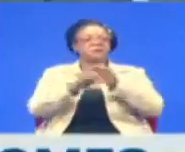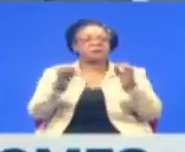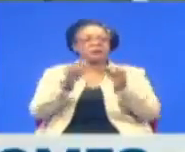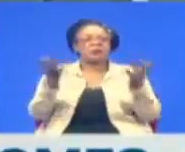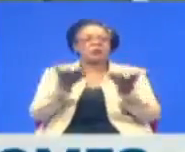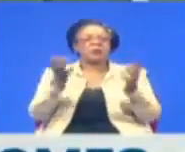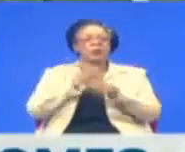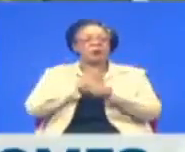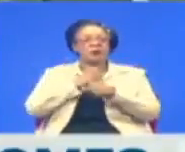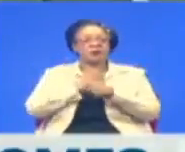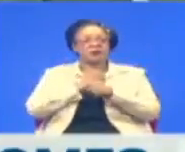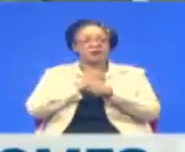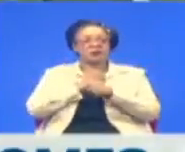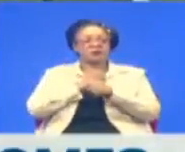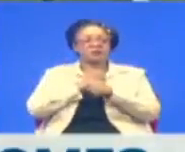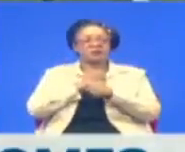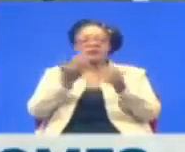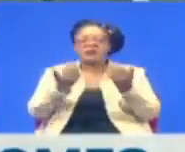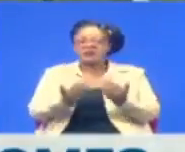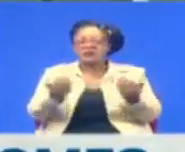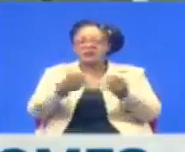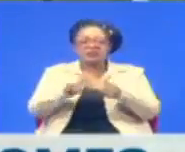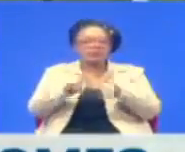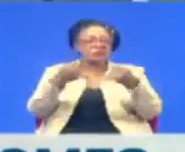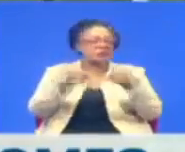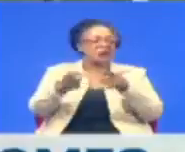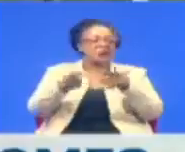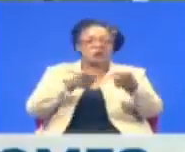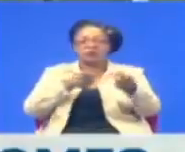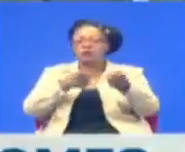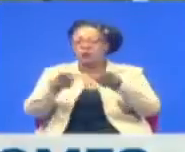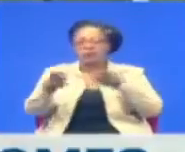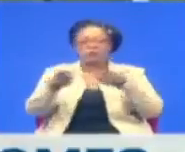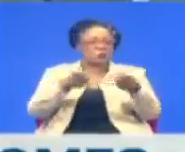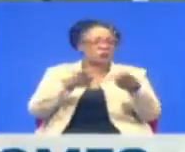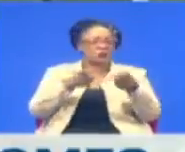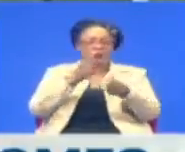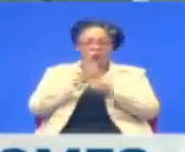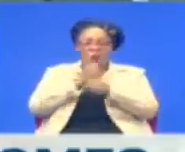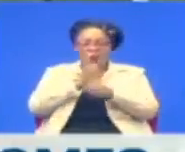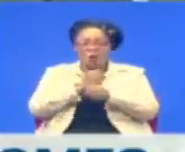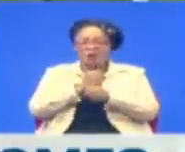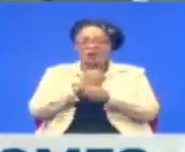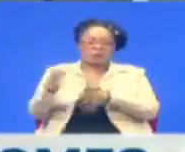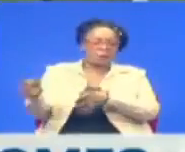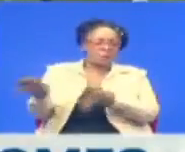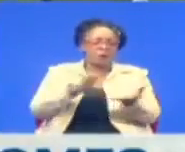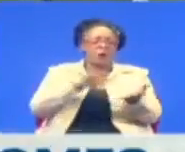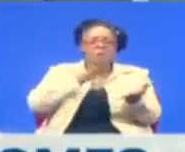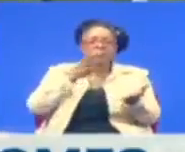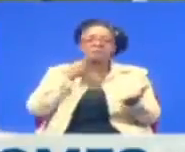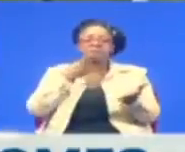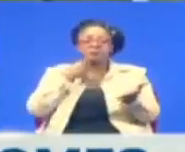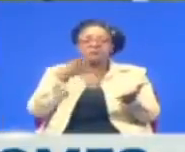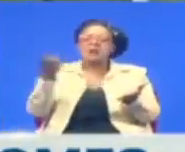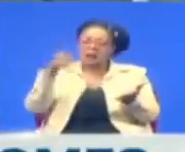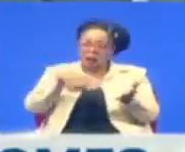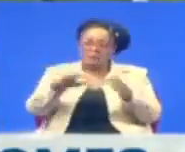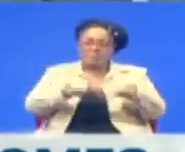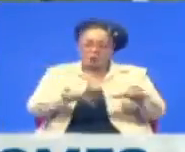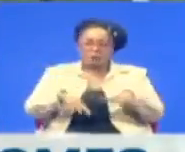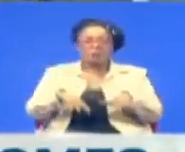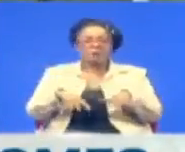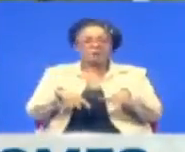work. Utapata hadi watoto pia wanakukontrol. Wanakukontrol, unafanya hapa wanaenda wanamwaga, wanakuambia anti kuja upanguza